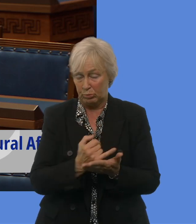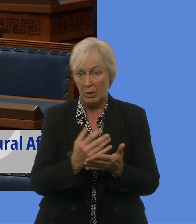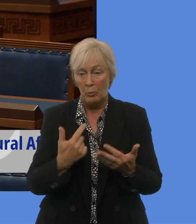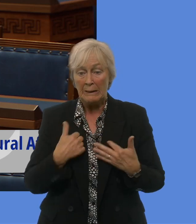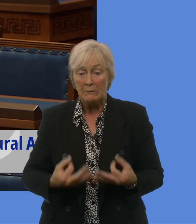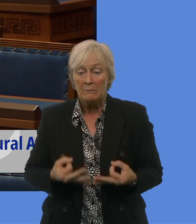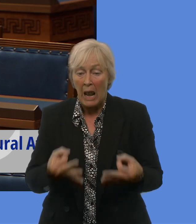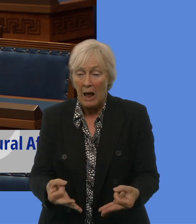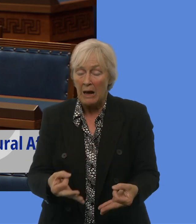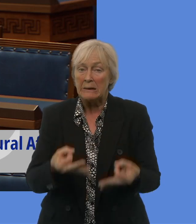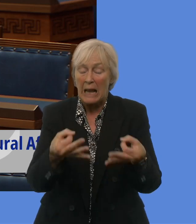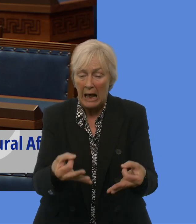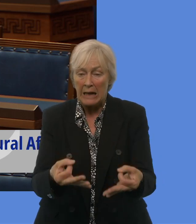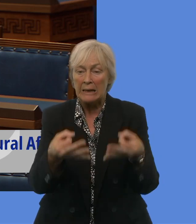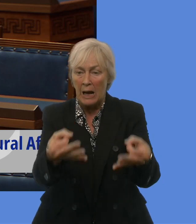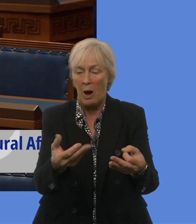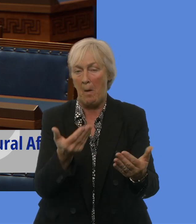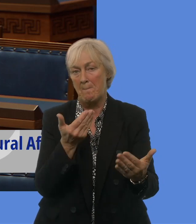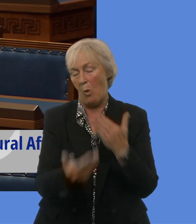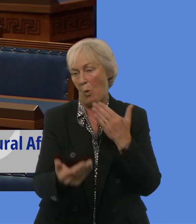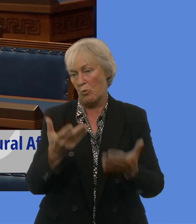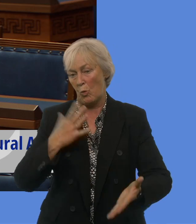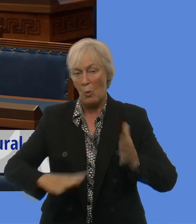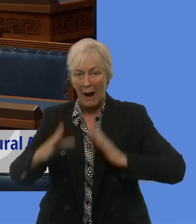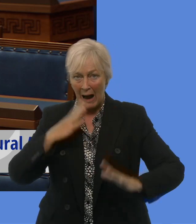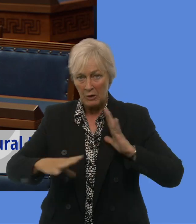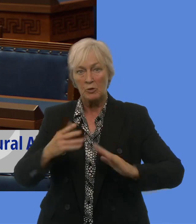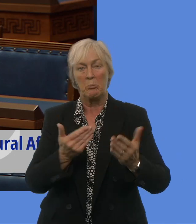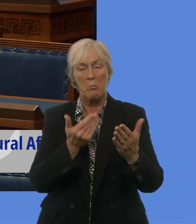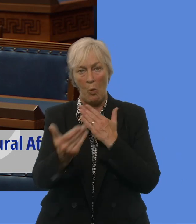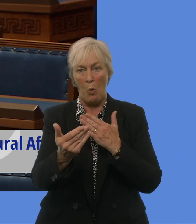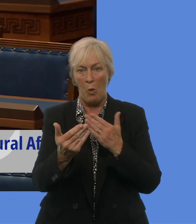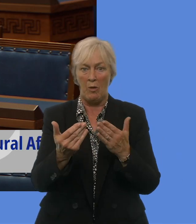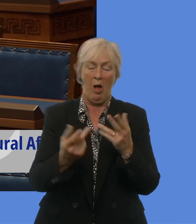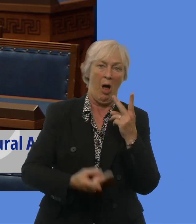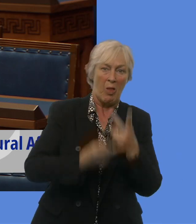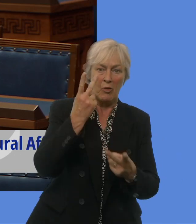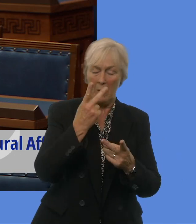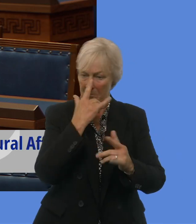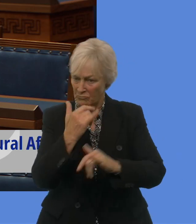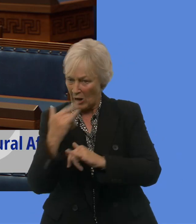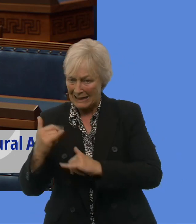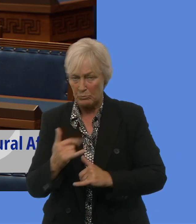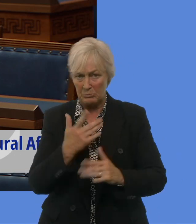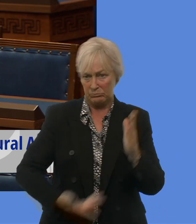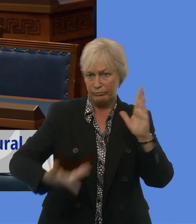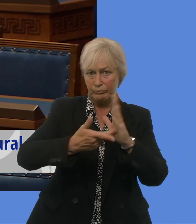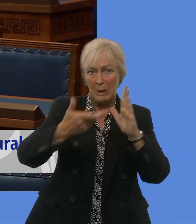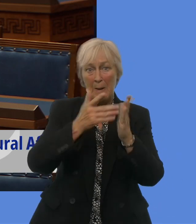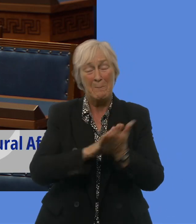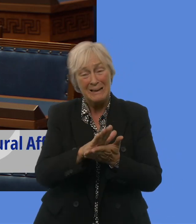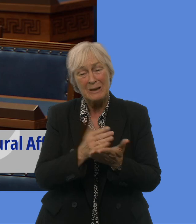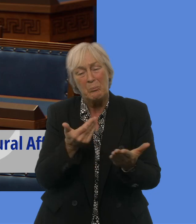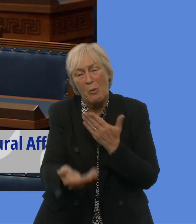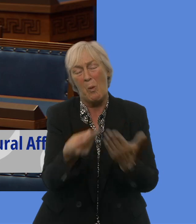delay more stringent measures, the more will be required and more stringent measures will be needed. And the more costly the clean-up will be,